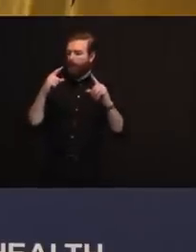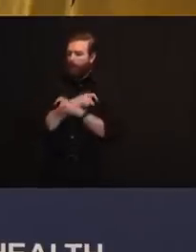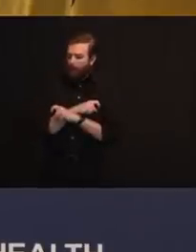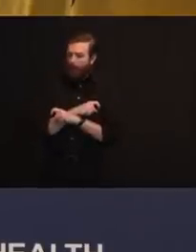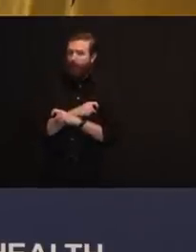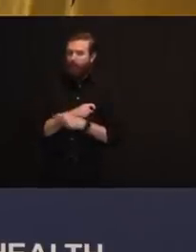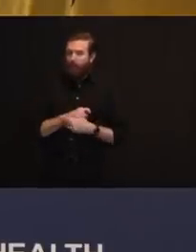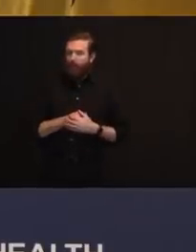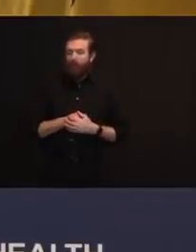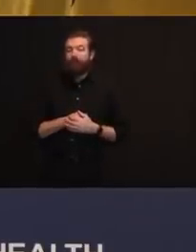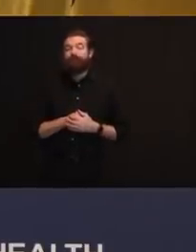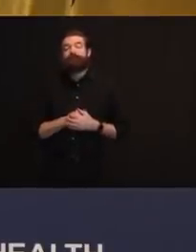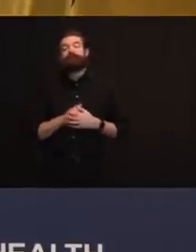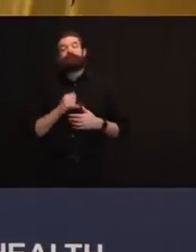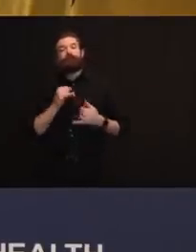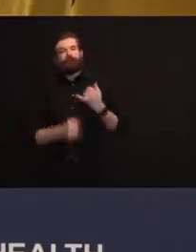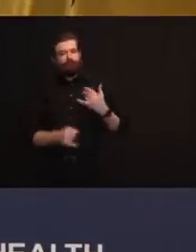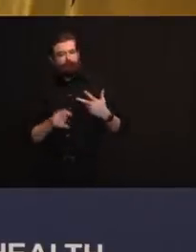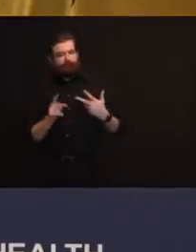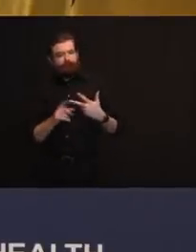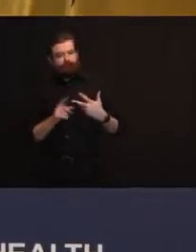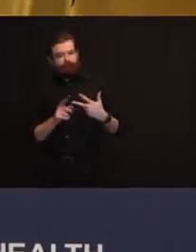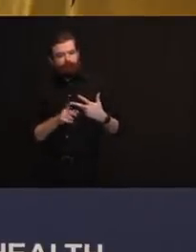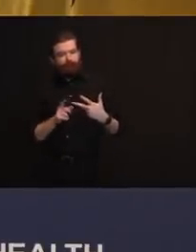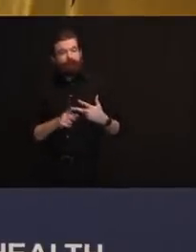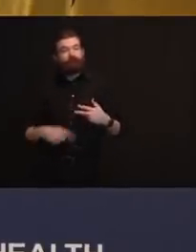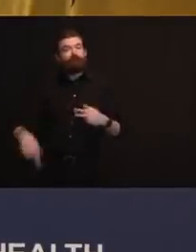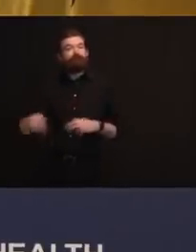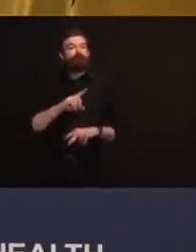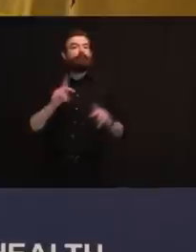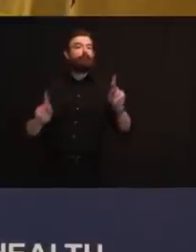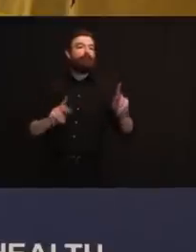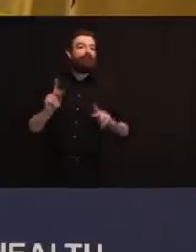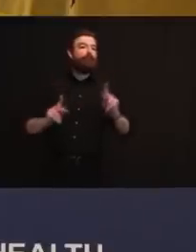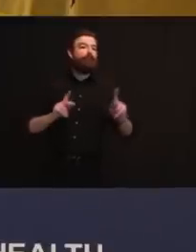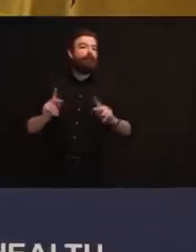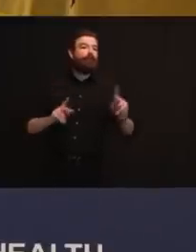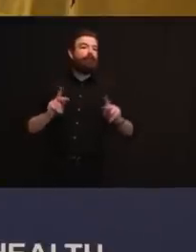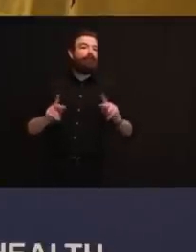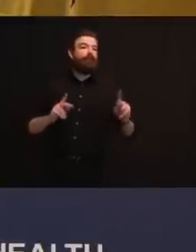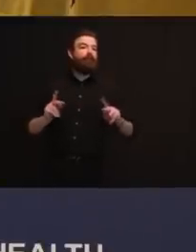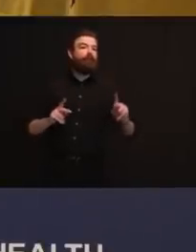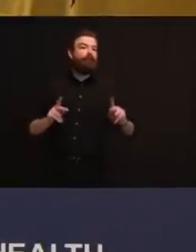skepticism, whatever might be out there, and convince people that it works and it's safe.